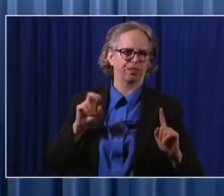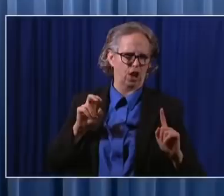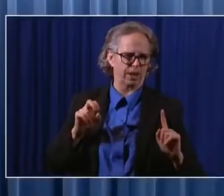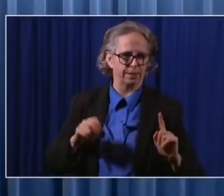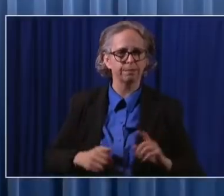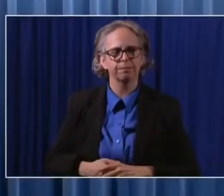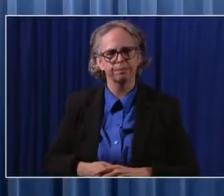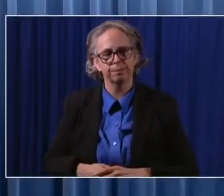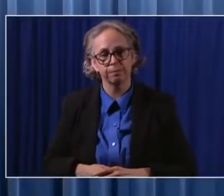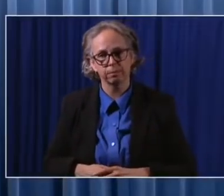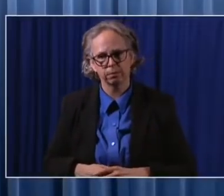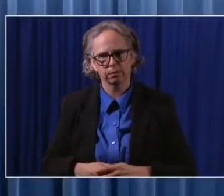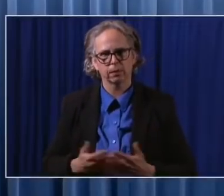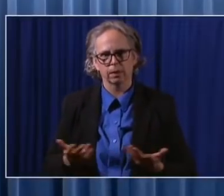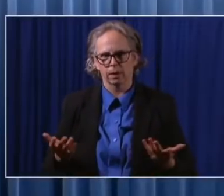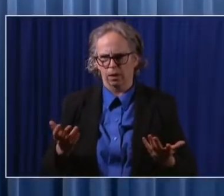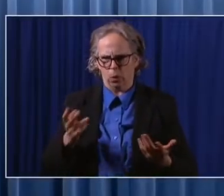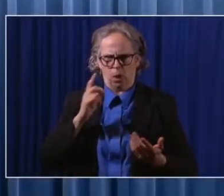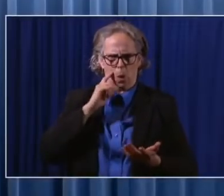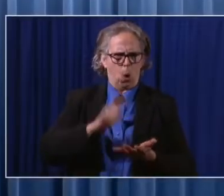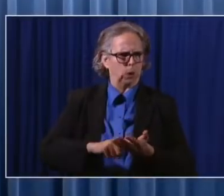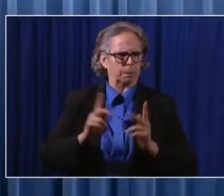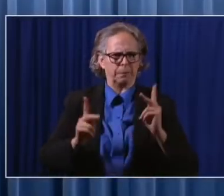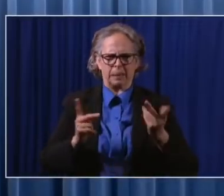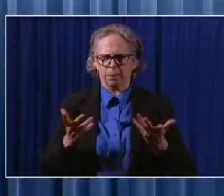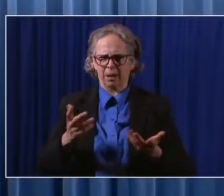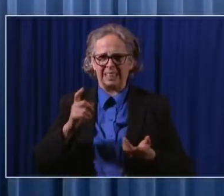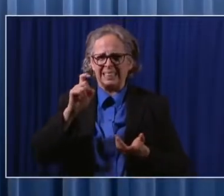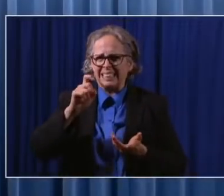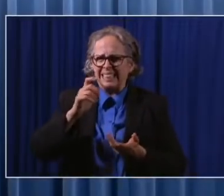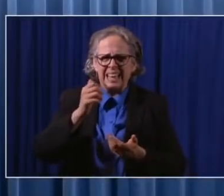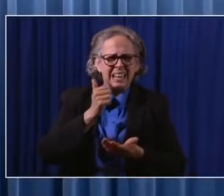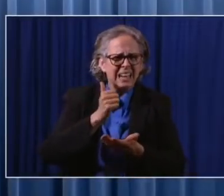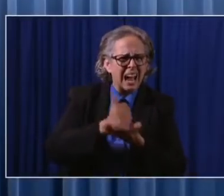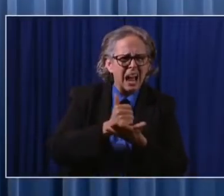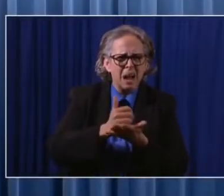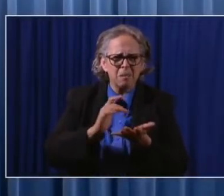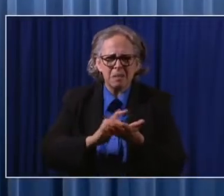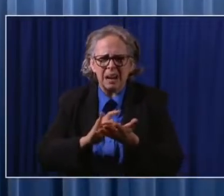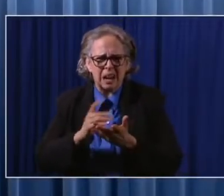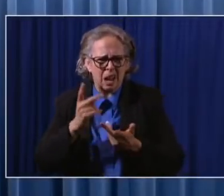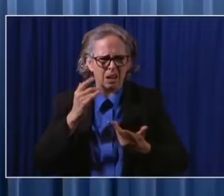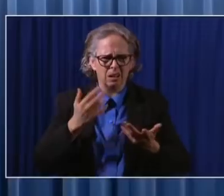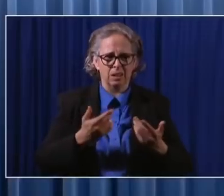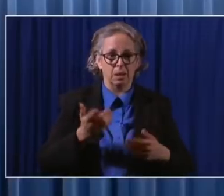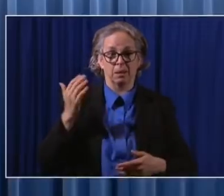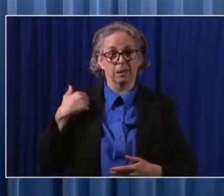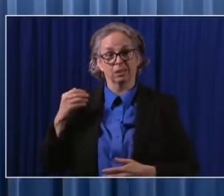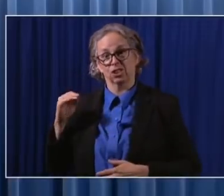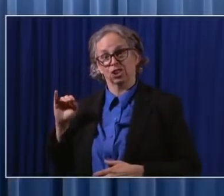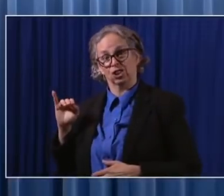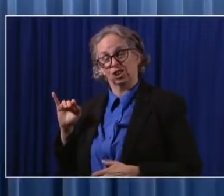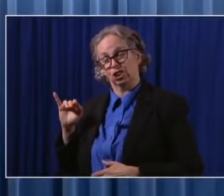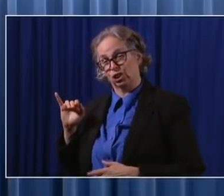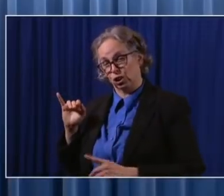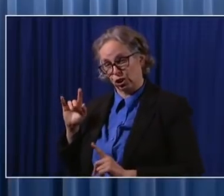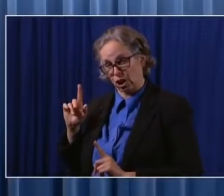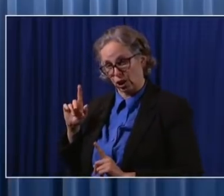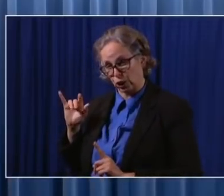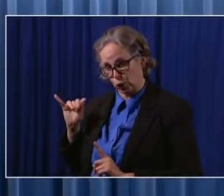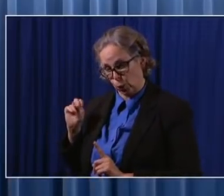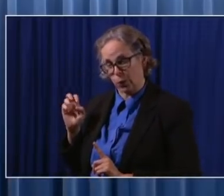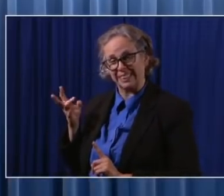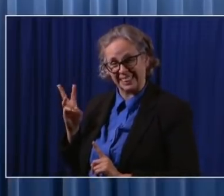early signs that people are seeking medical care for COVID-19 symptoms. From July 16th to July 2nd, visits for